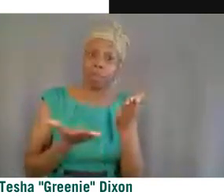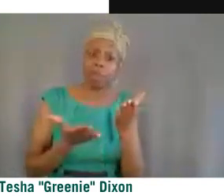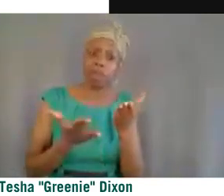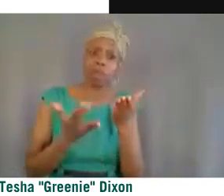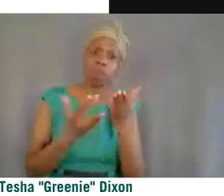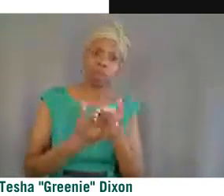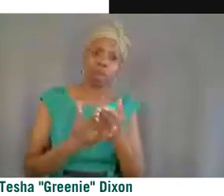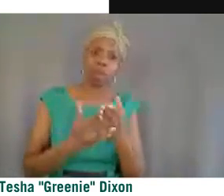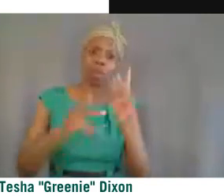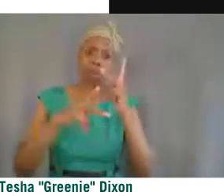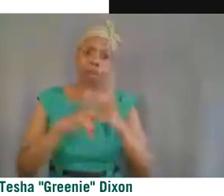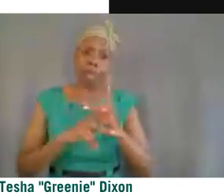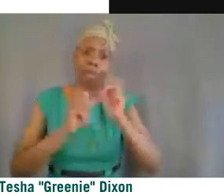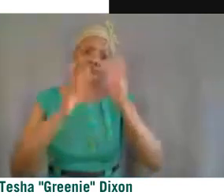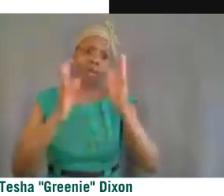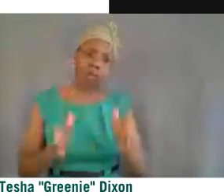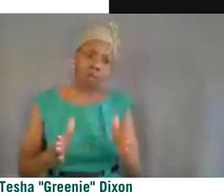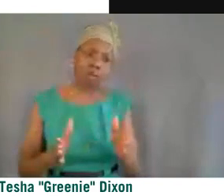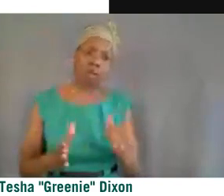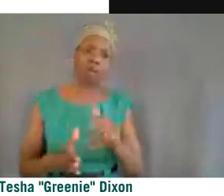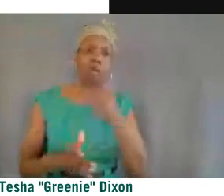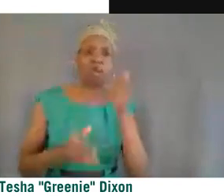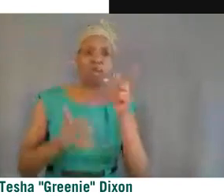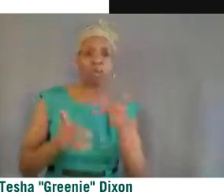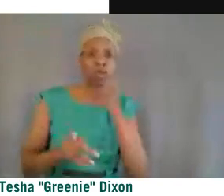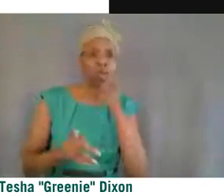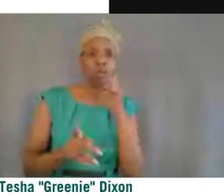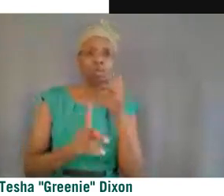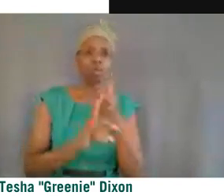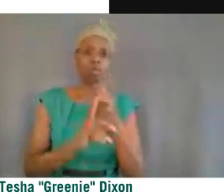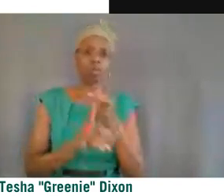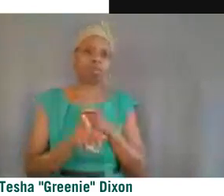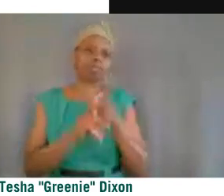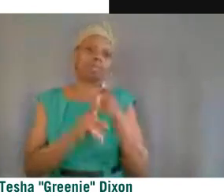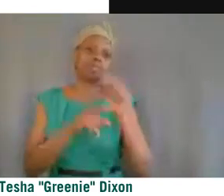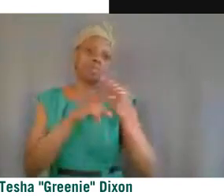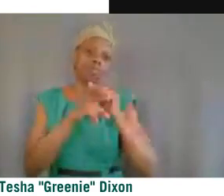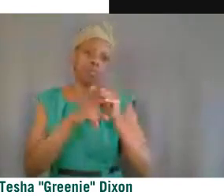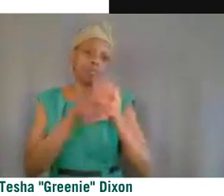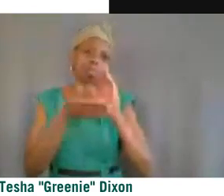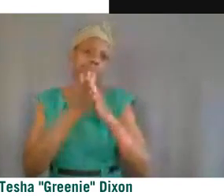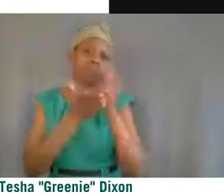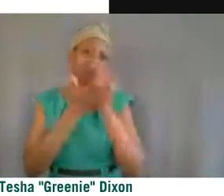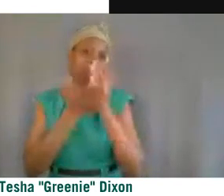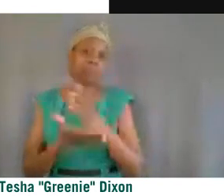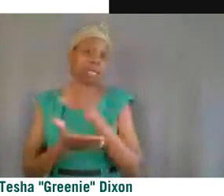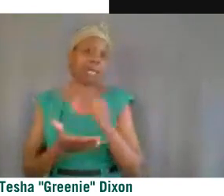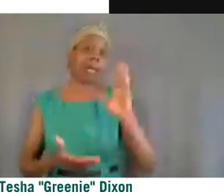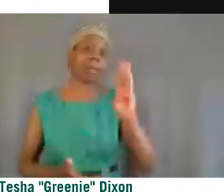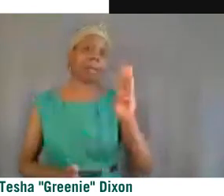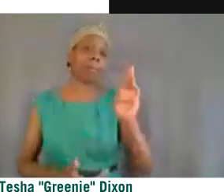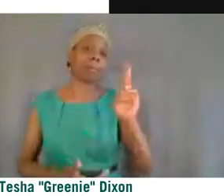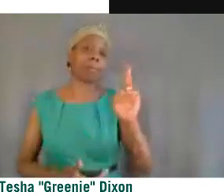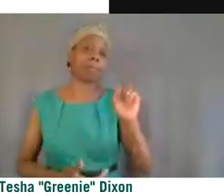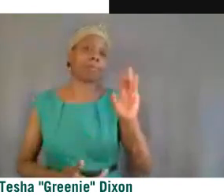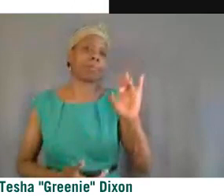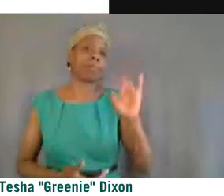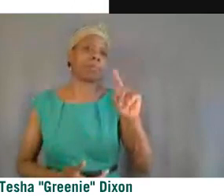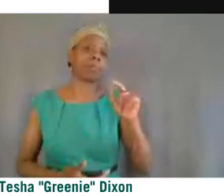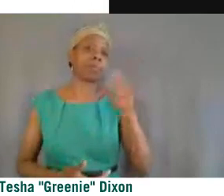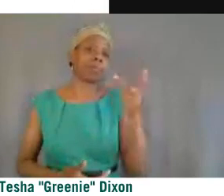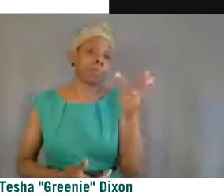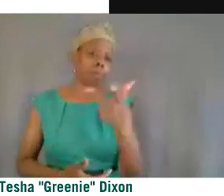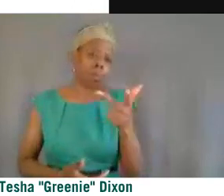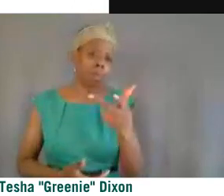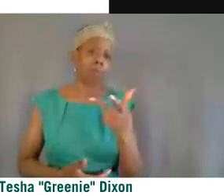caregiver or someone who is specially trained as a therapist, and bracing. So those are the in a